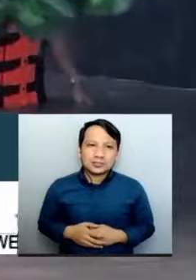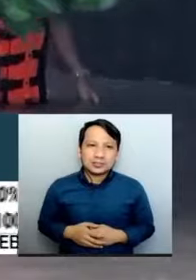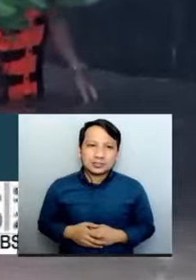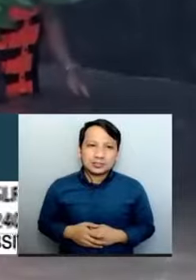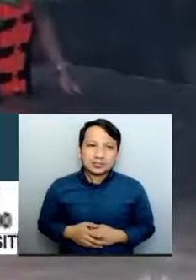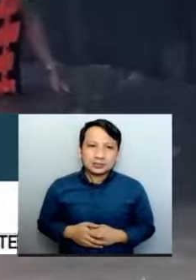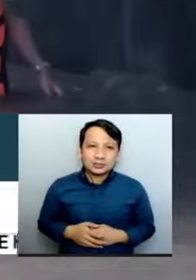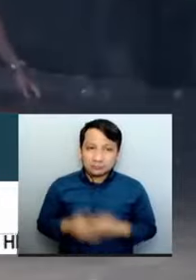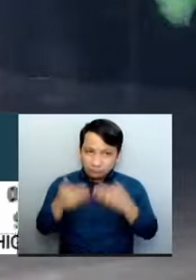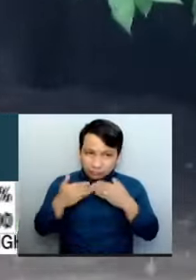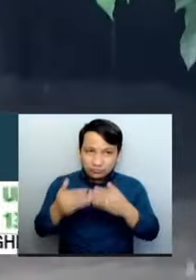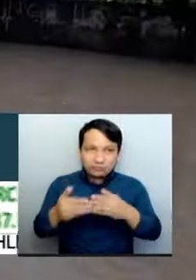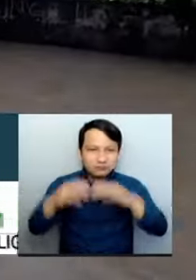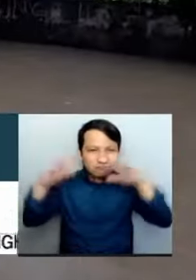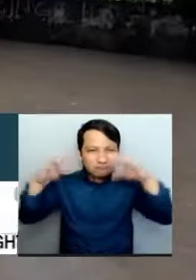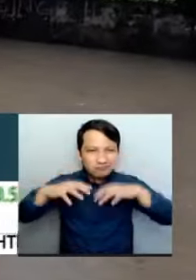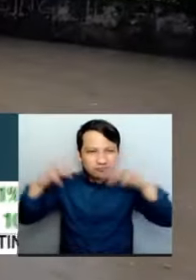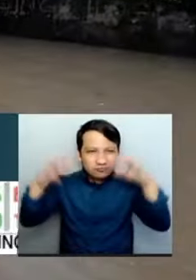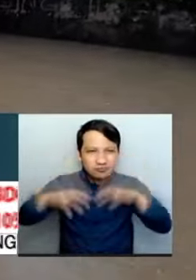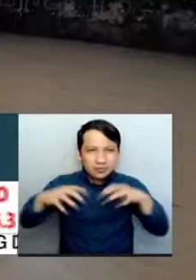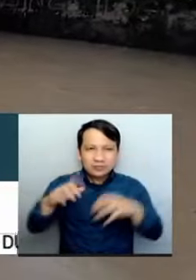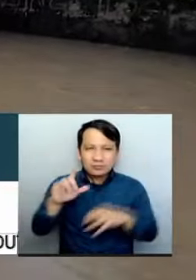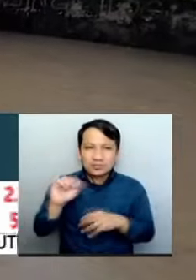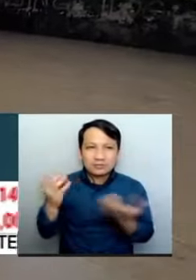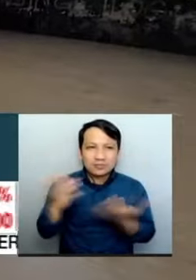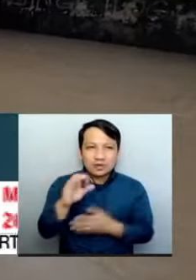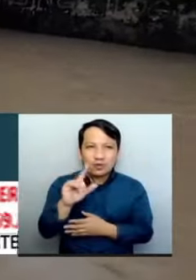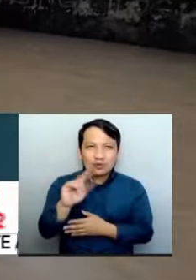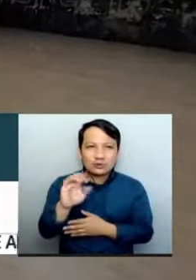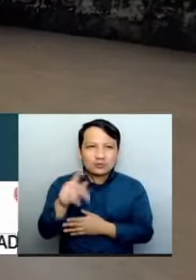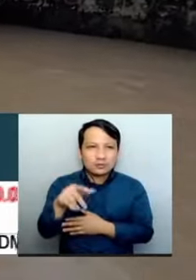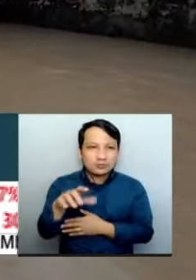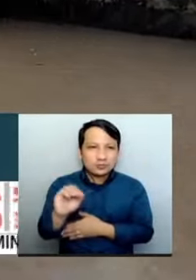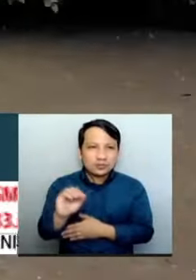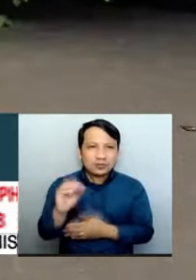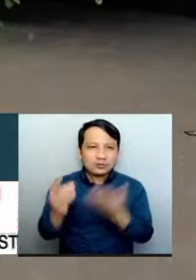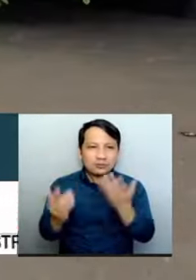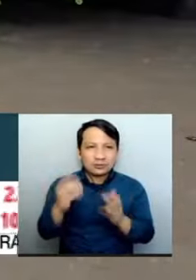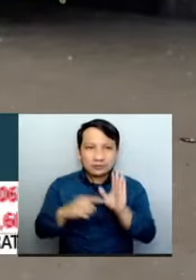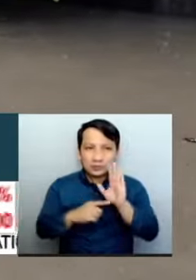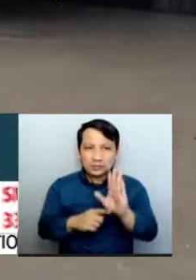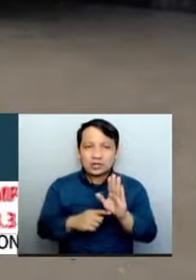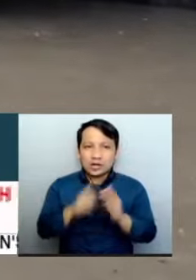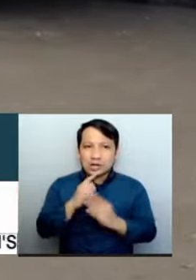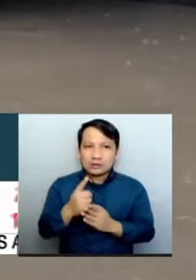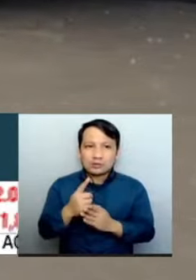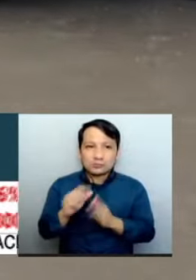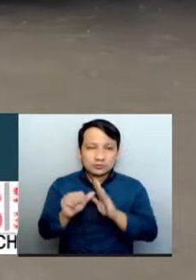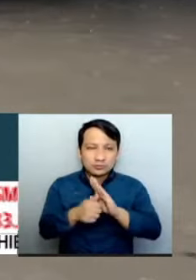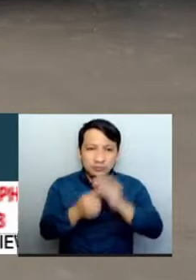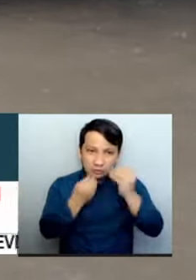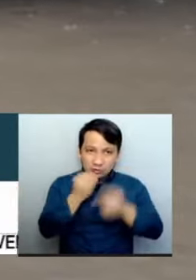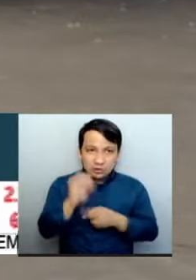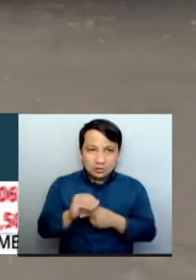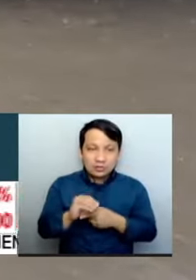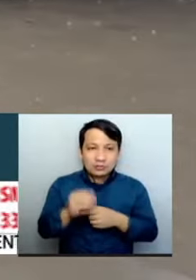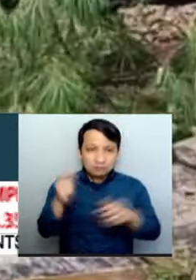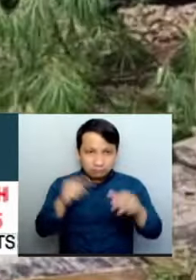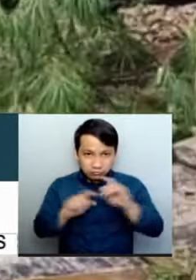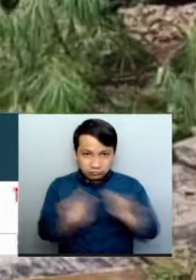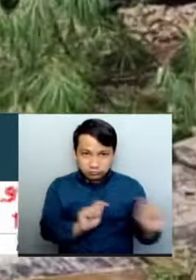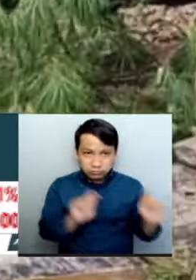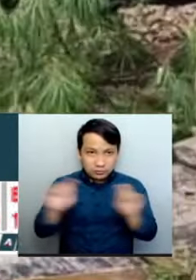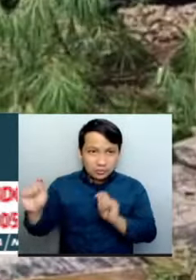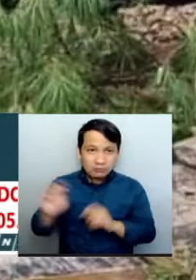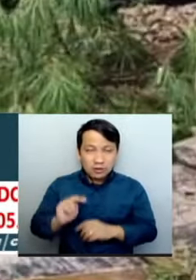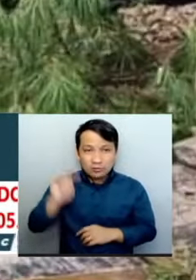Incessant rains triggered landslides in Olongapo City as well. Residents in the affected village were ordered to evacuate. Up